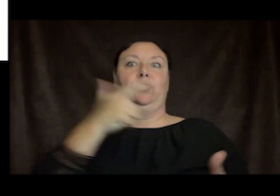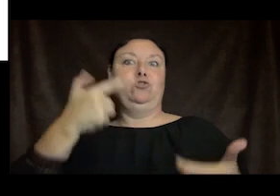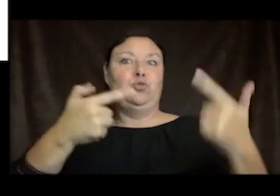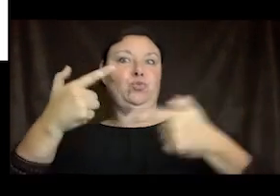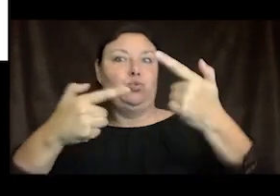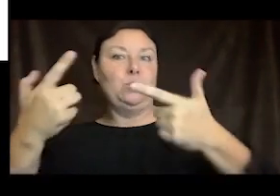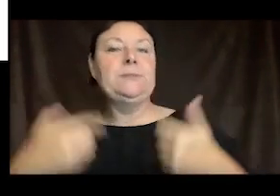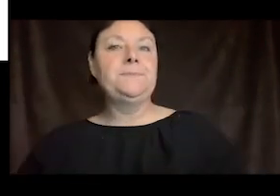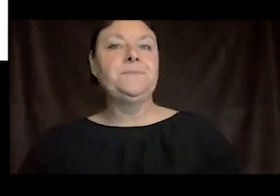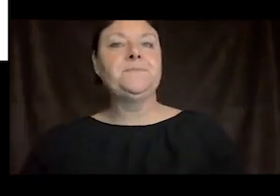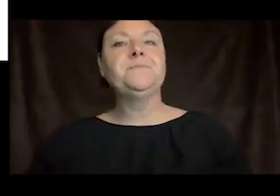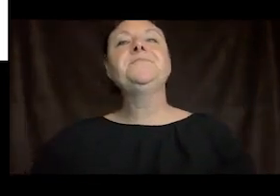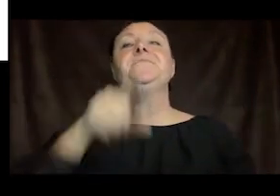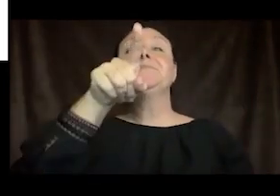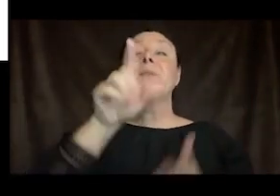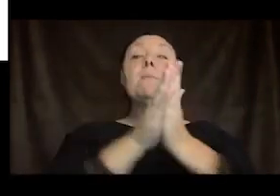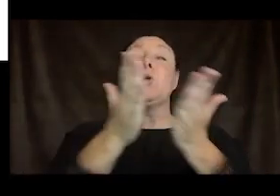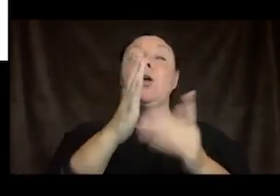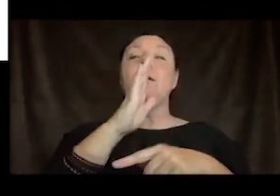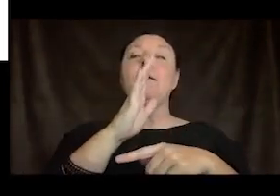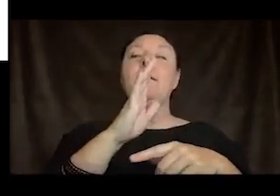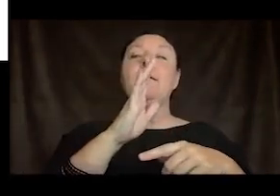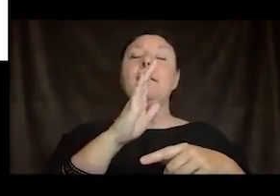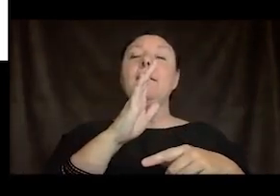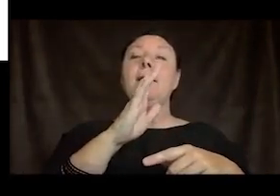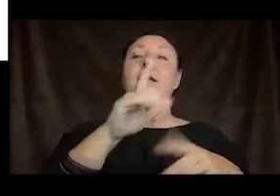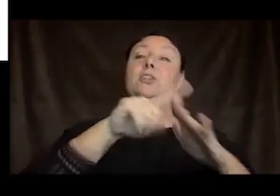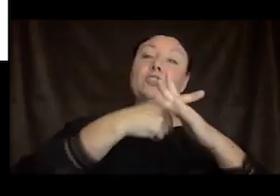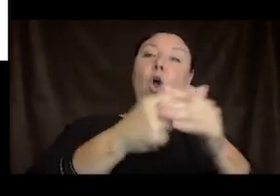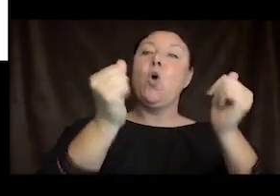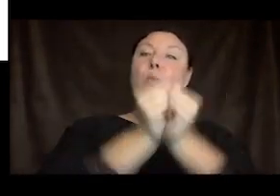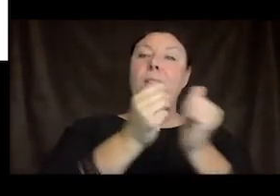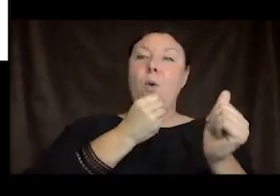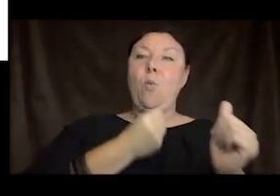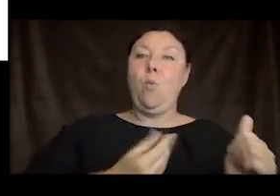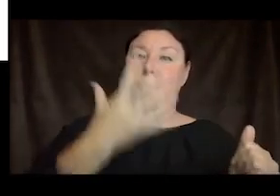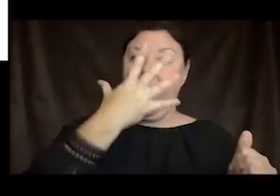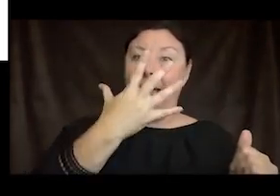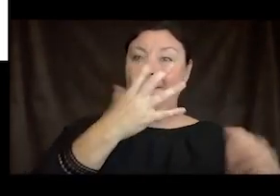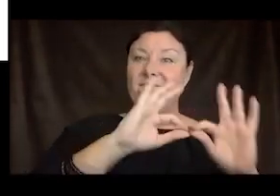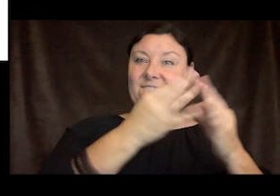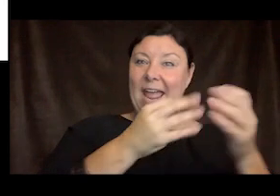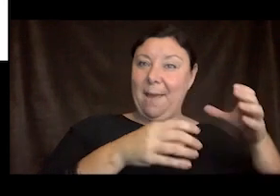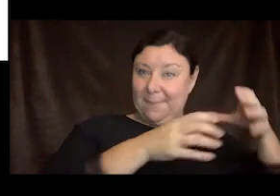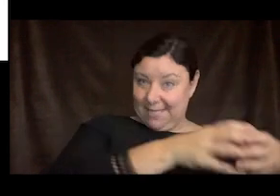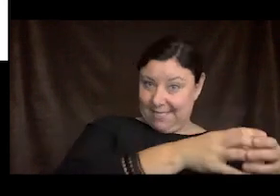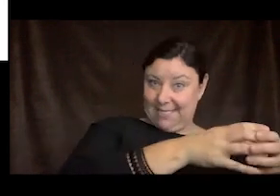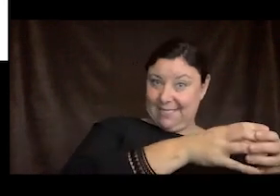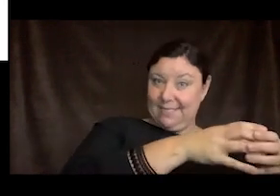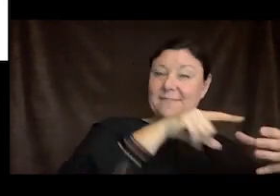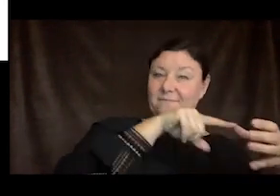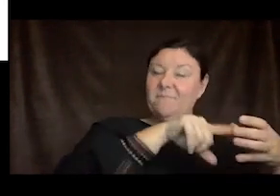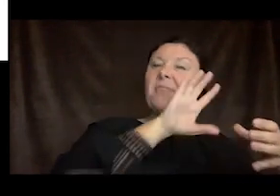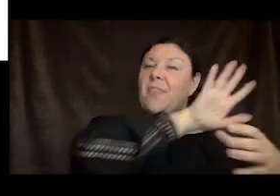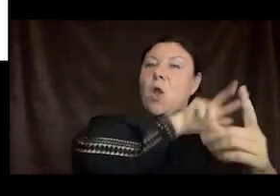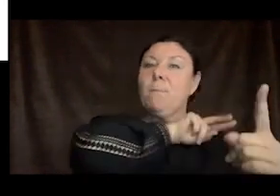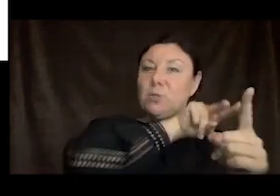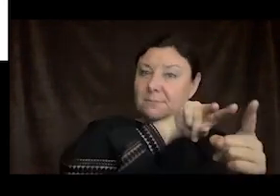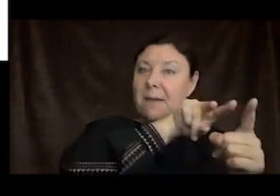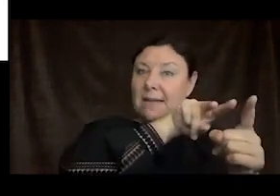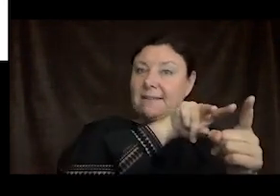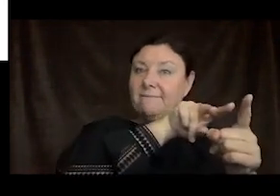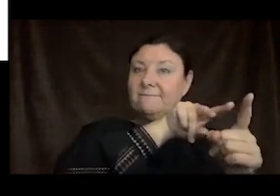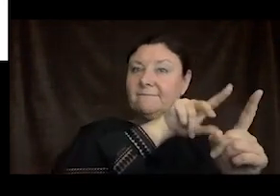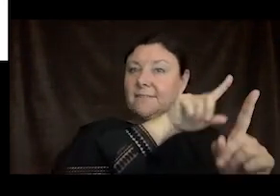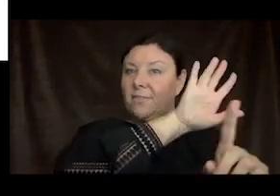It starts off with the perspective of the white family. So in our Let's Act, remember that whole idea about engaging and entertaining and